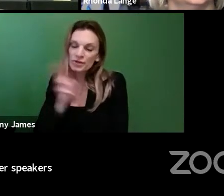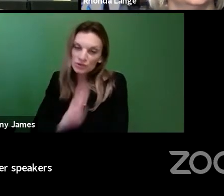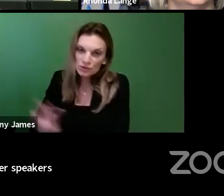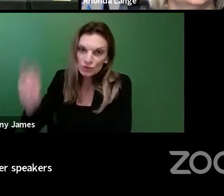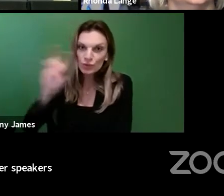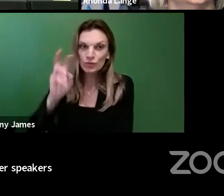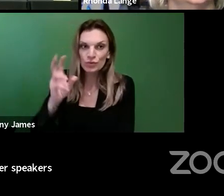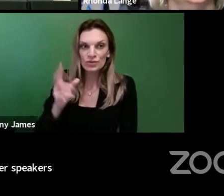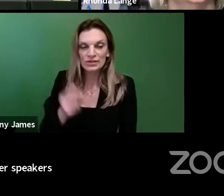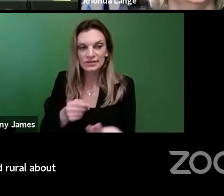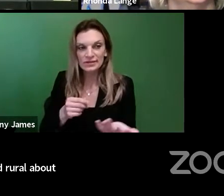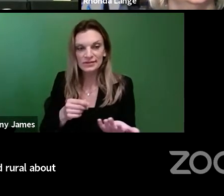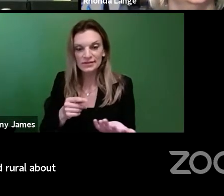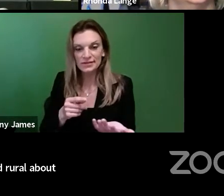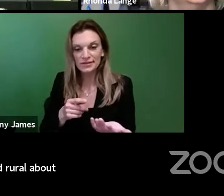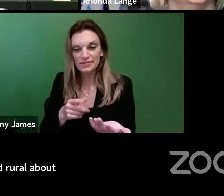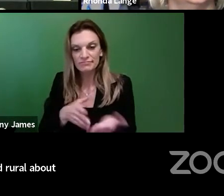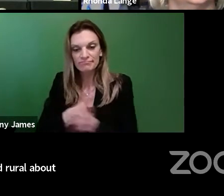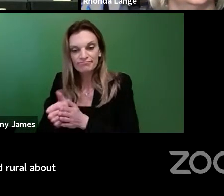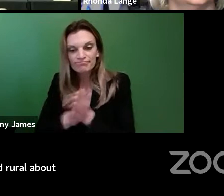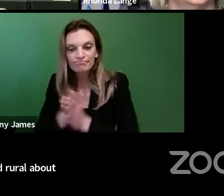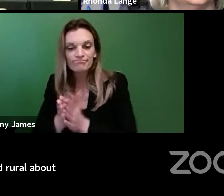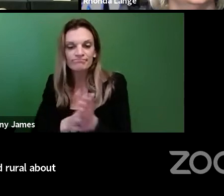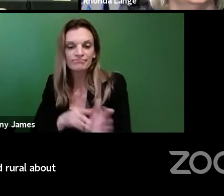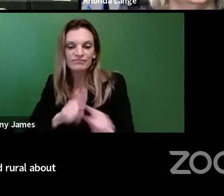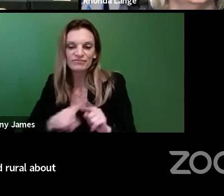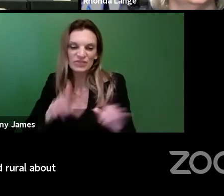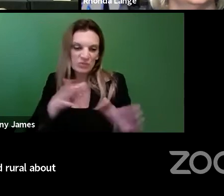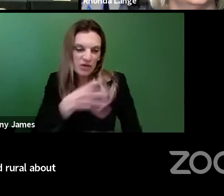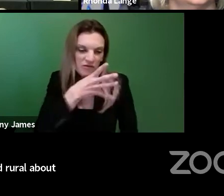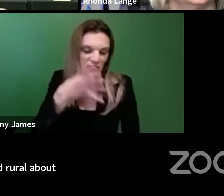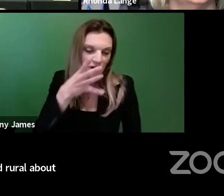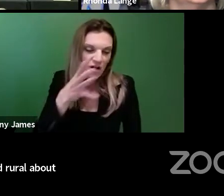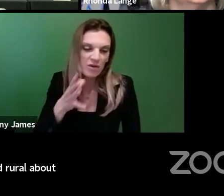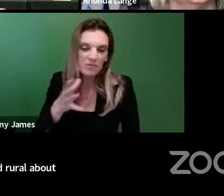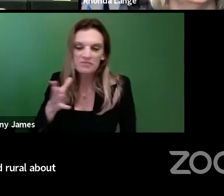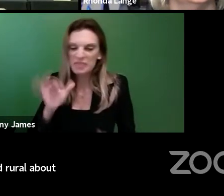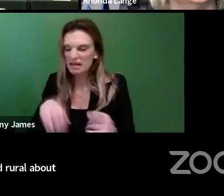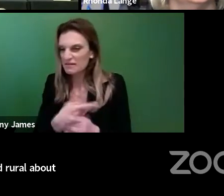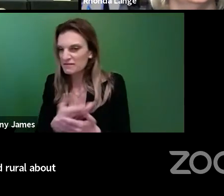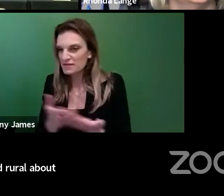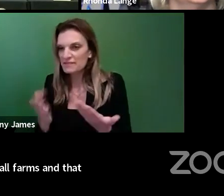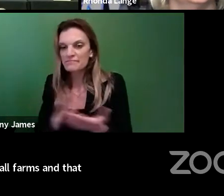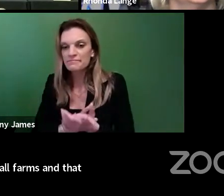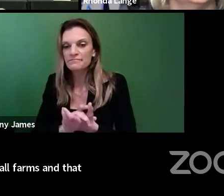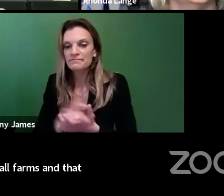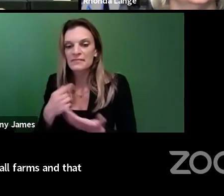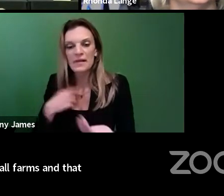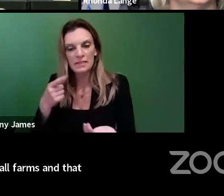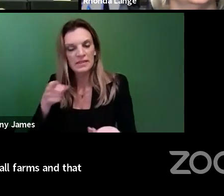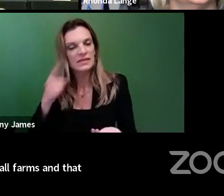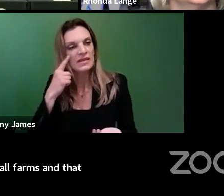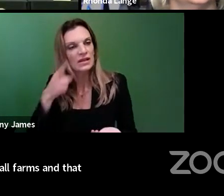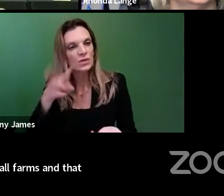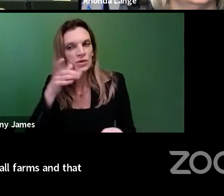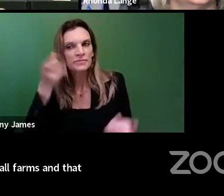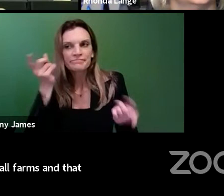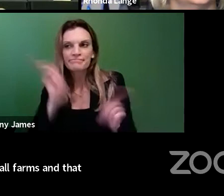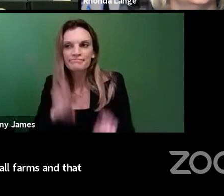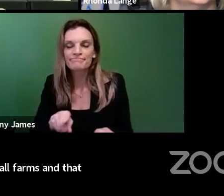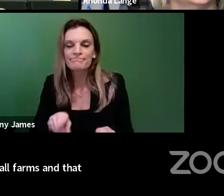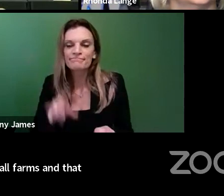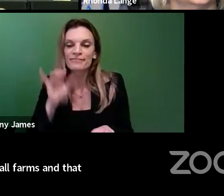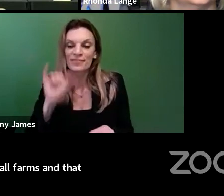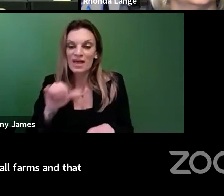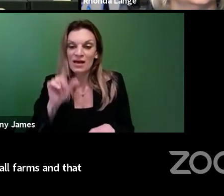and ag interests, small farms and that sort of thing. And I think you'd find that at least that